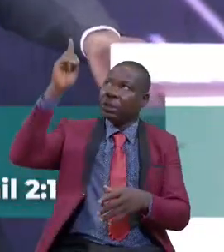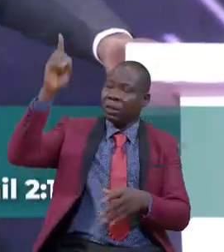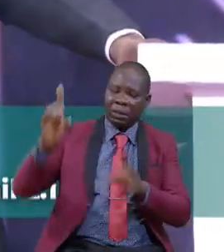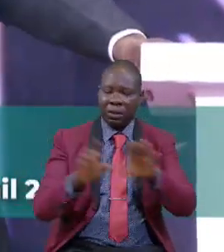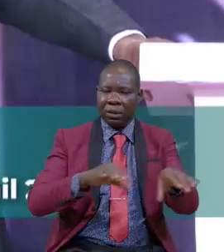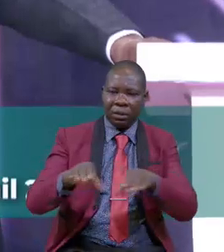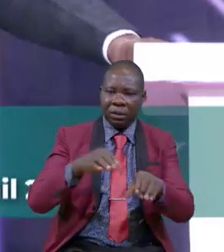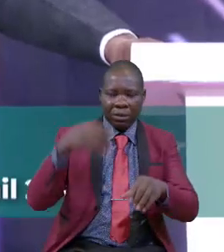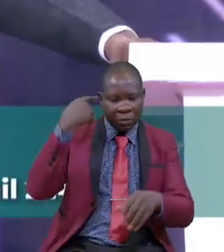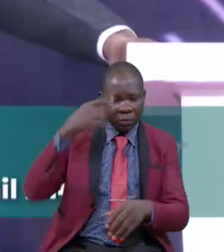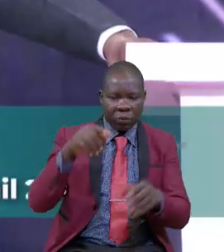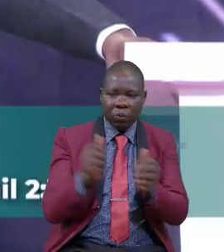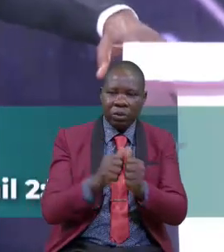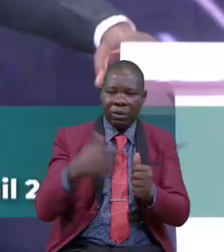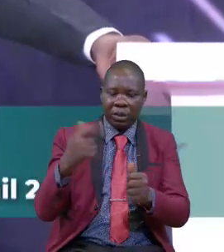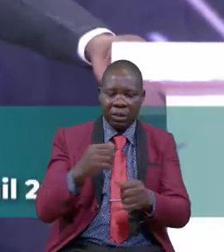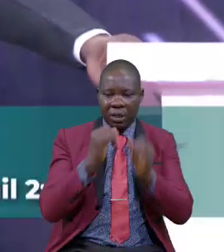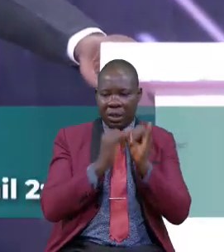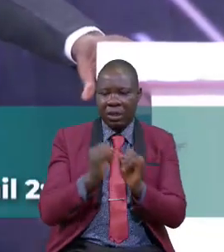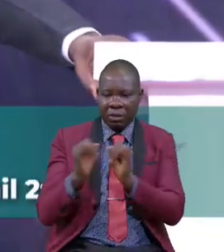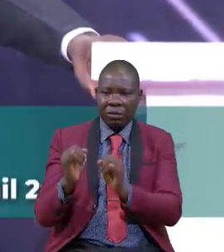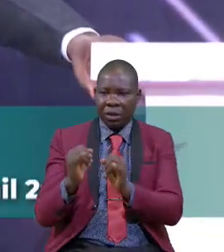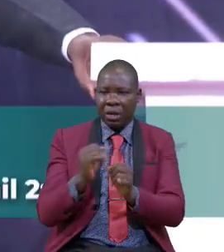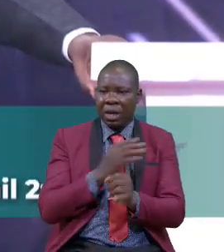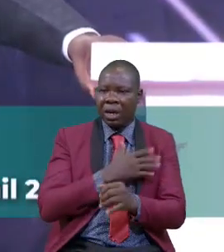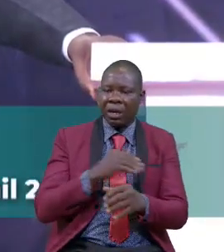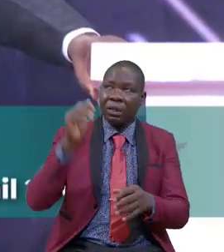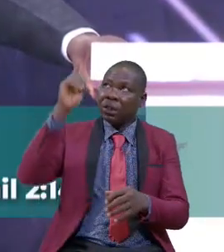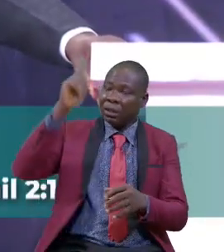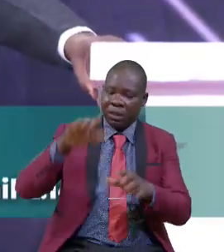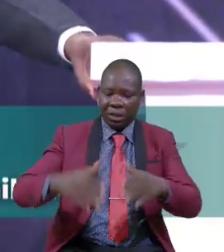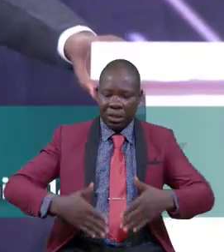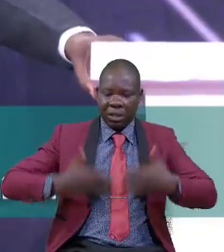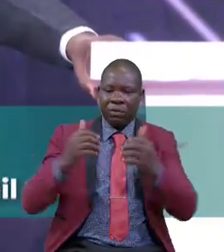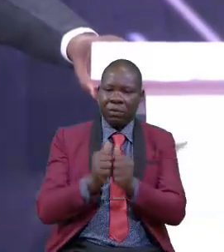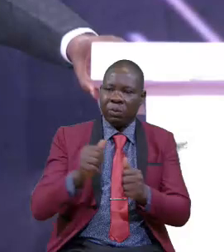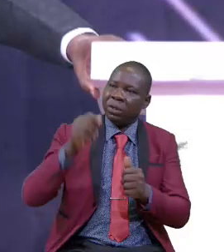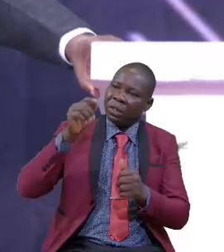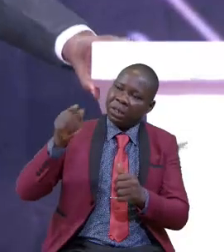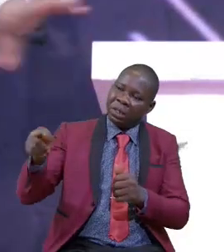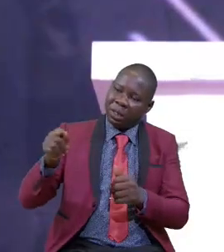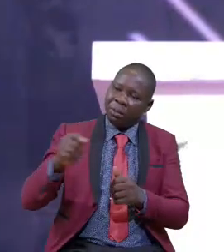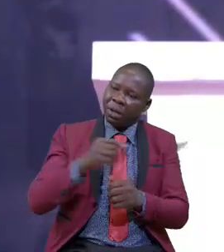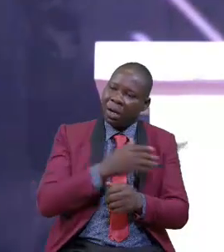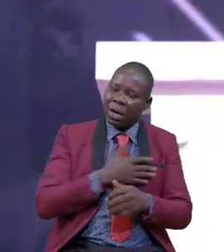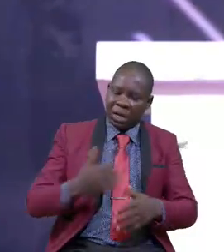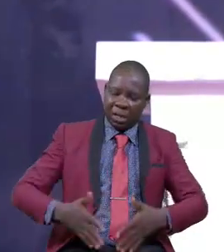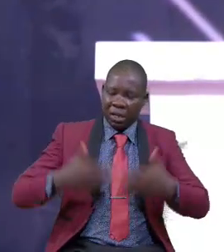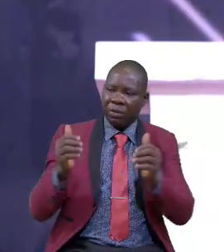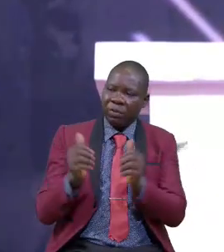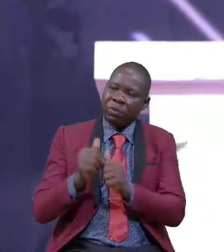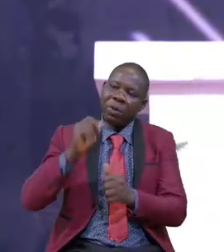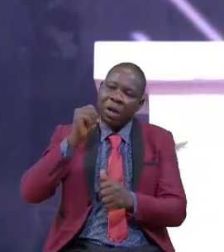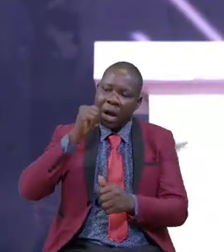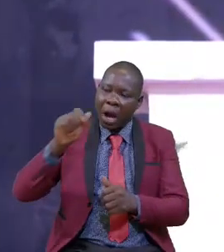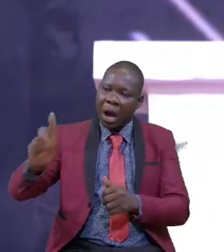in him, one person that believes, and dwells in her, one person that believes, he can do for the